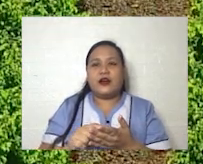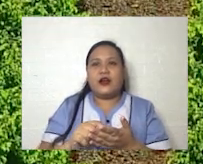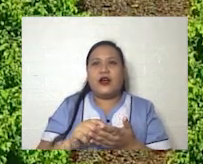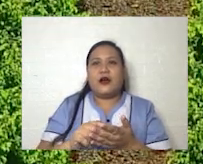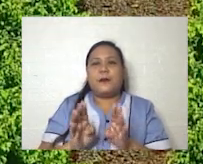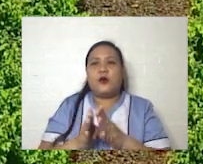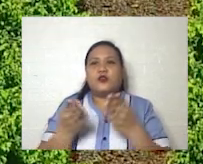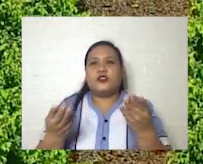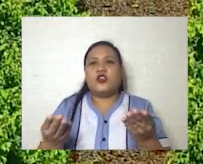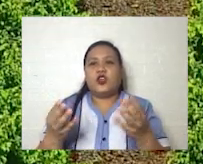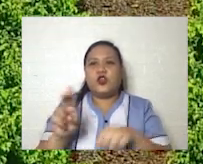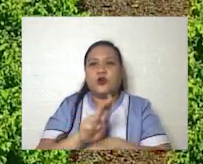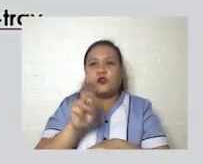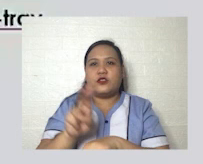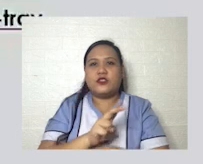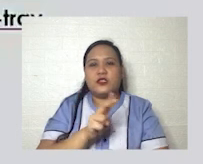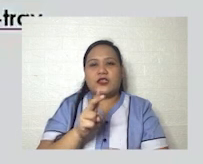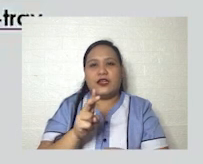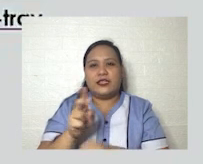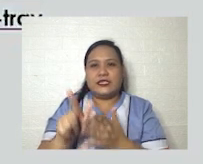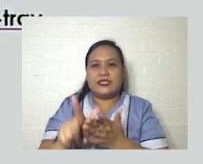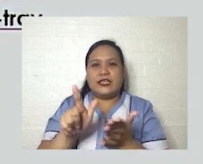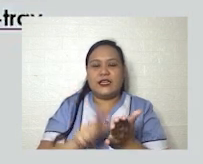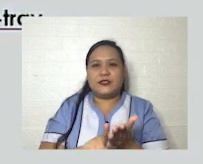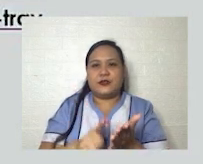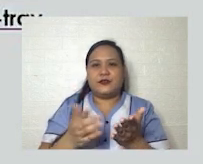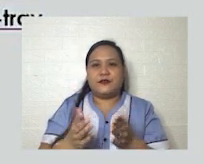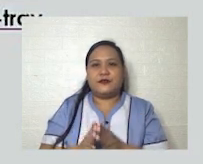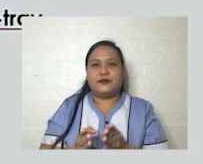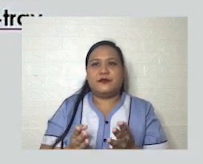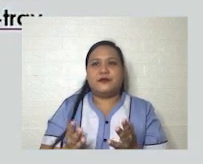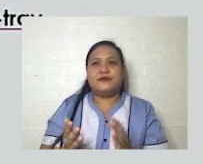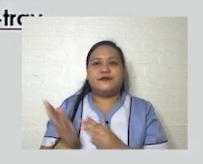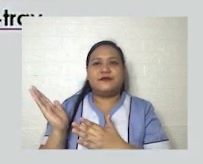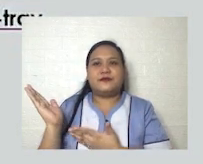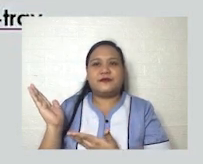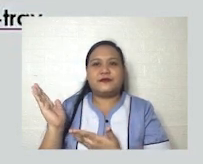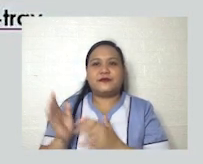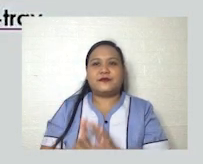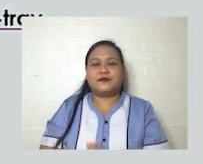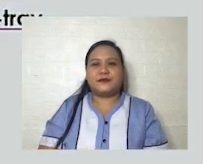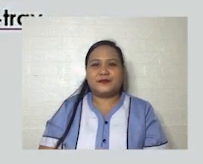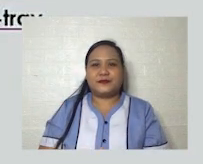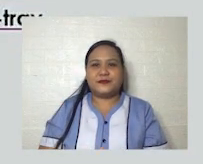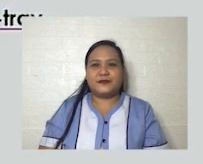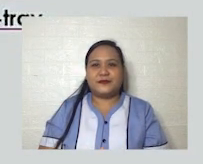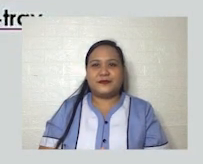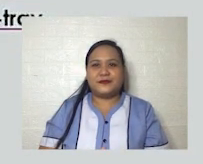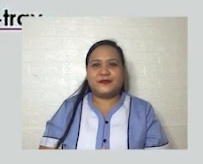These are the references that I use in this learning episode.